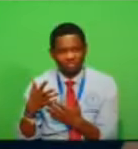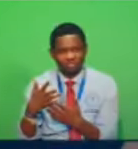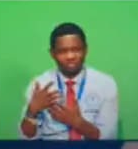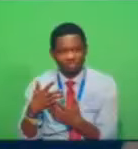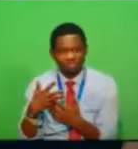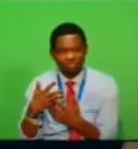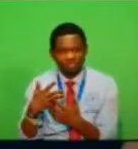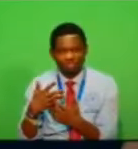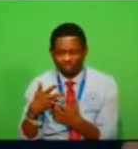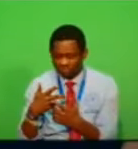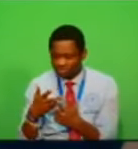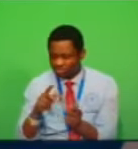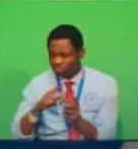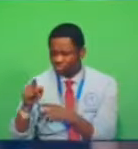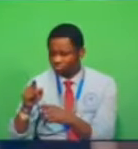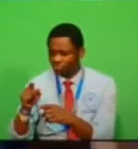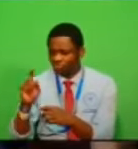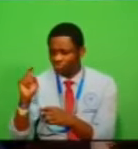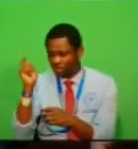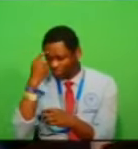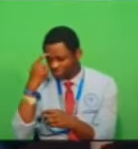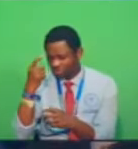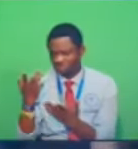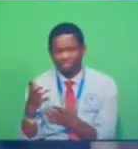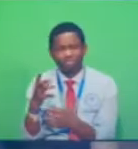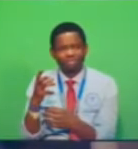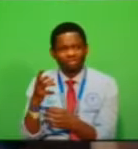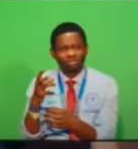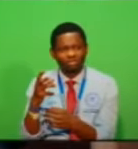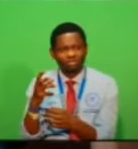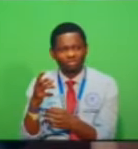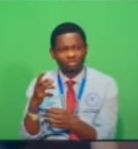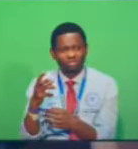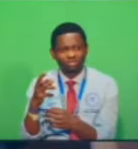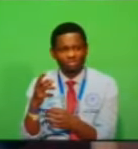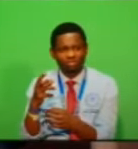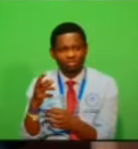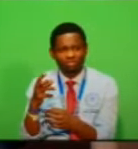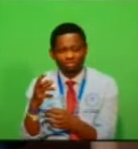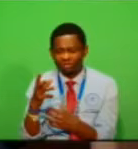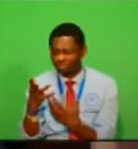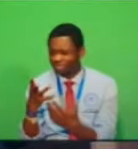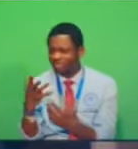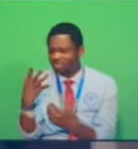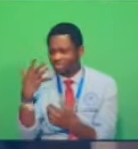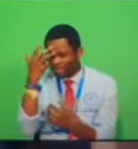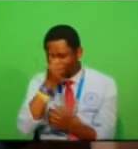U.S. government in this conversation. So the African old men don't understand, why is this young man talking to us, but we need him.